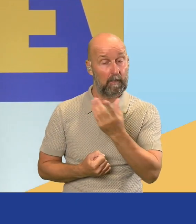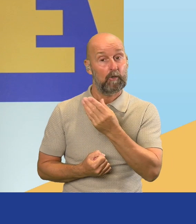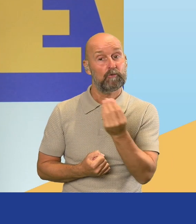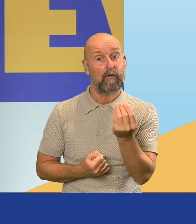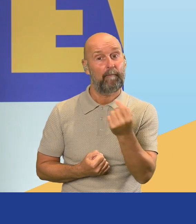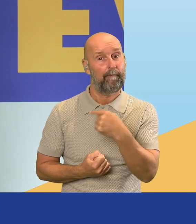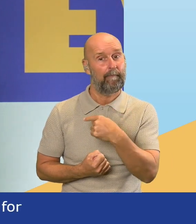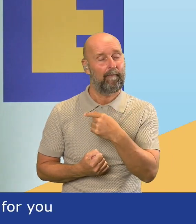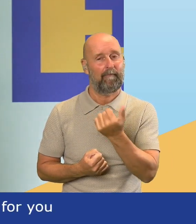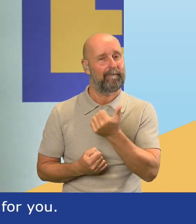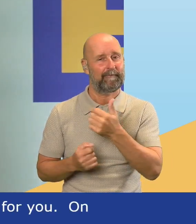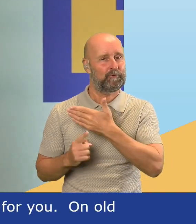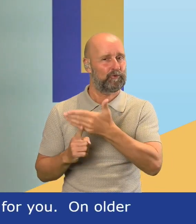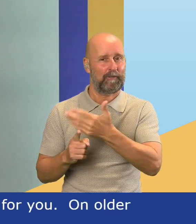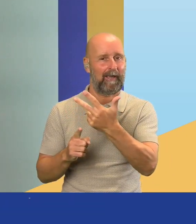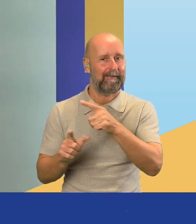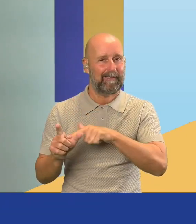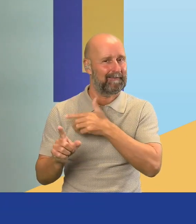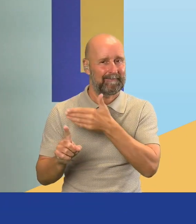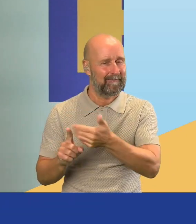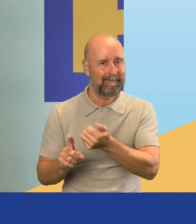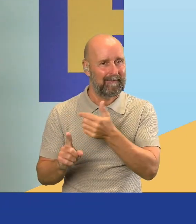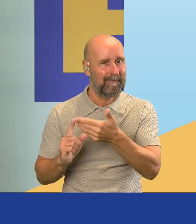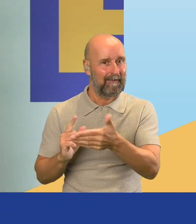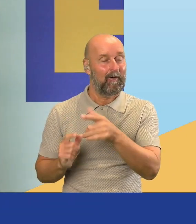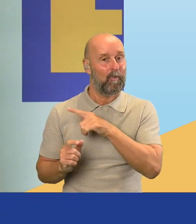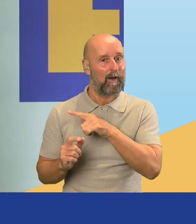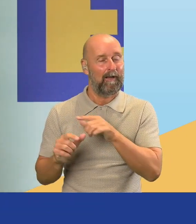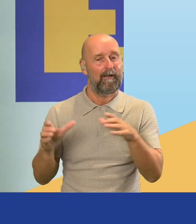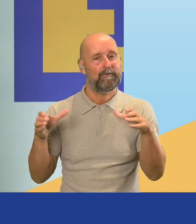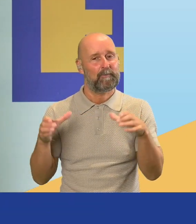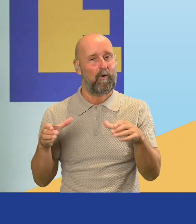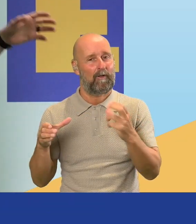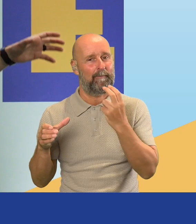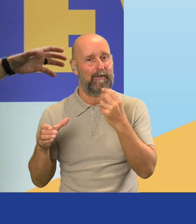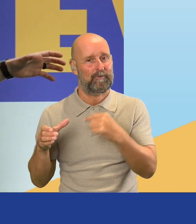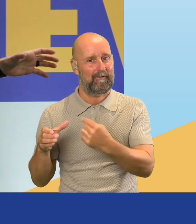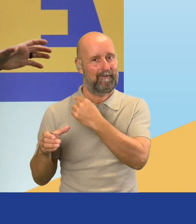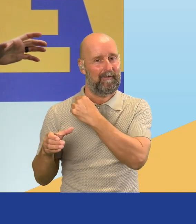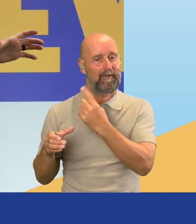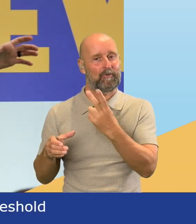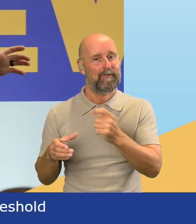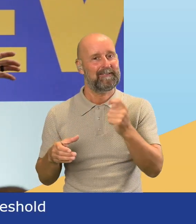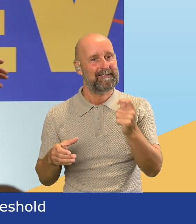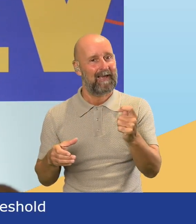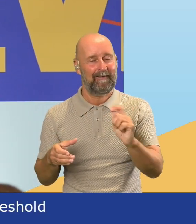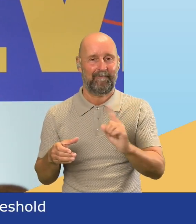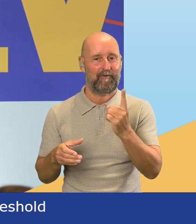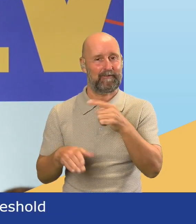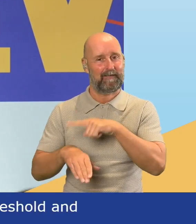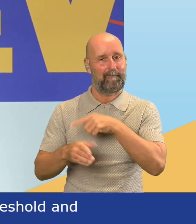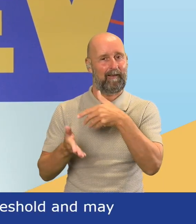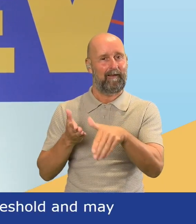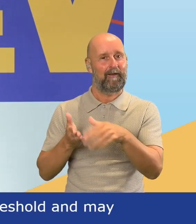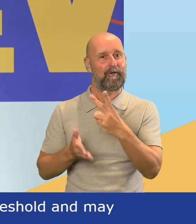out of that warranty threshold. They may have also had very, very small batteries to start with. So going back to 2010, when we launched Leaf, it had a